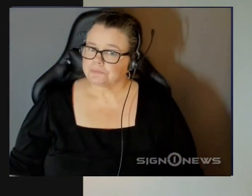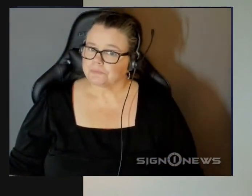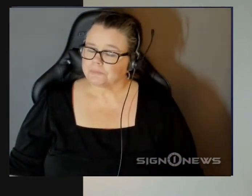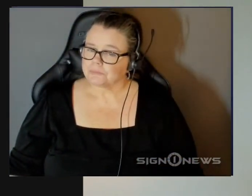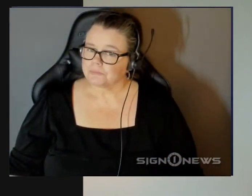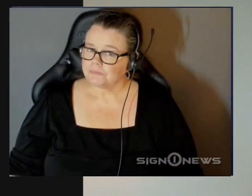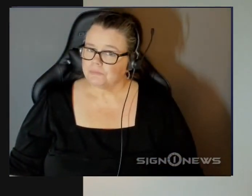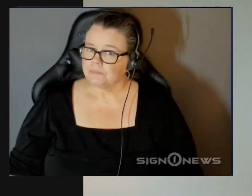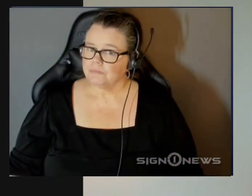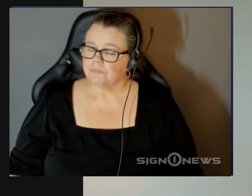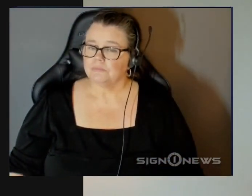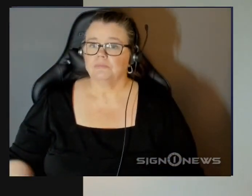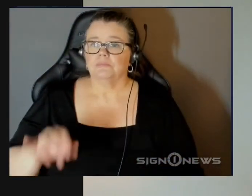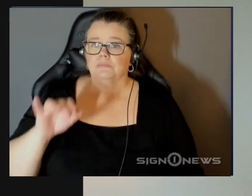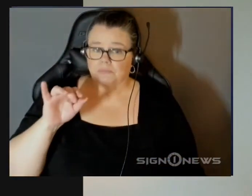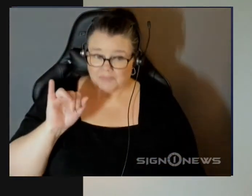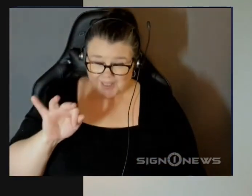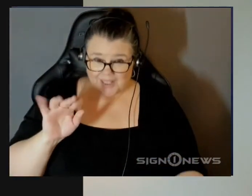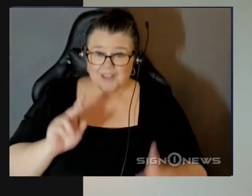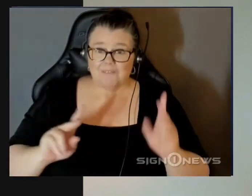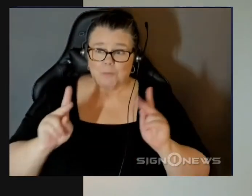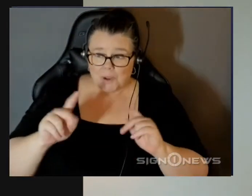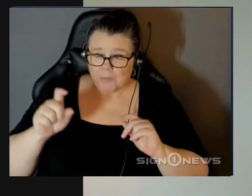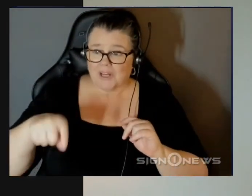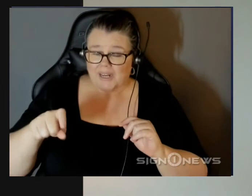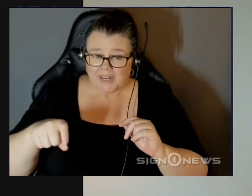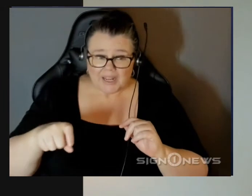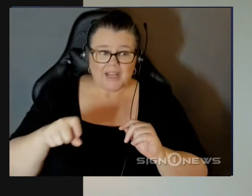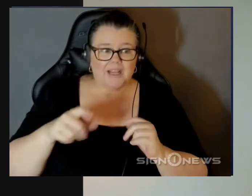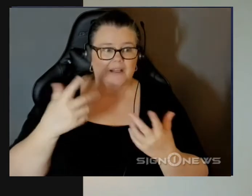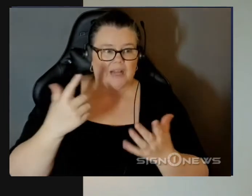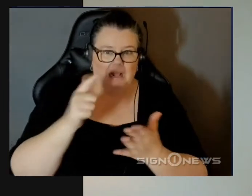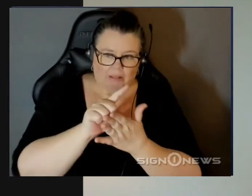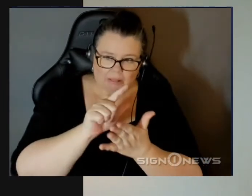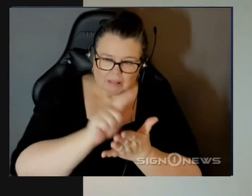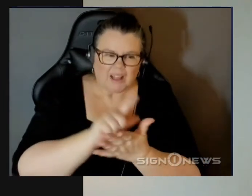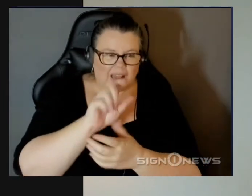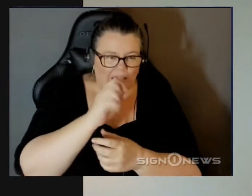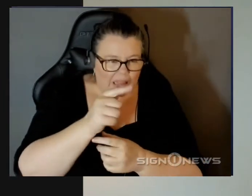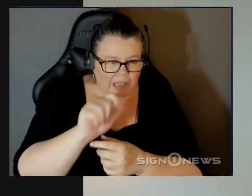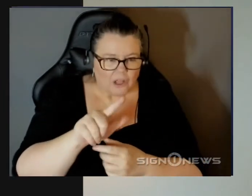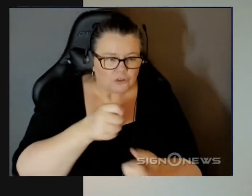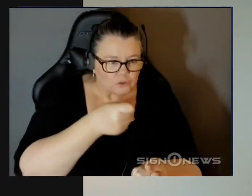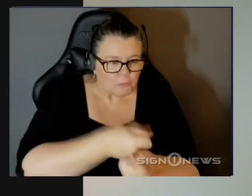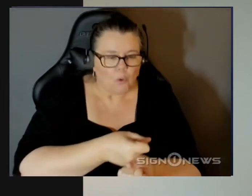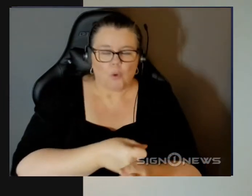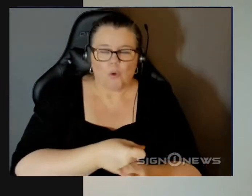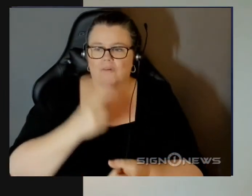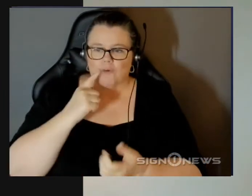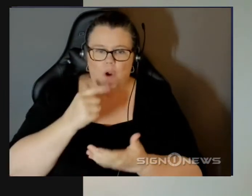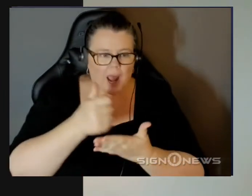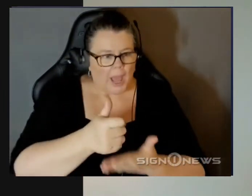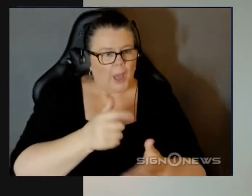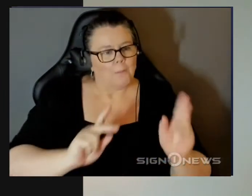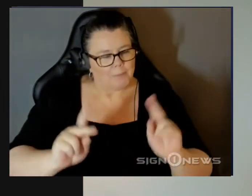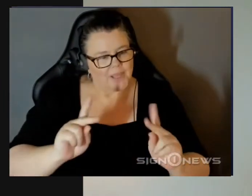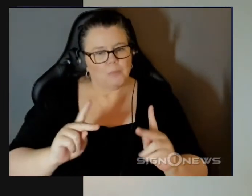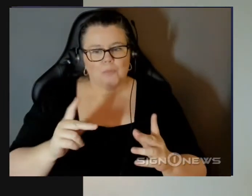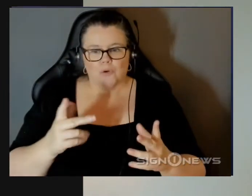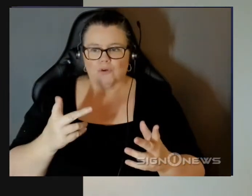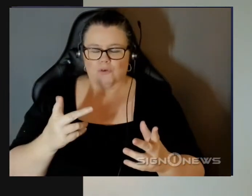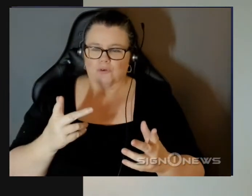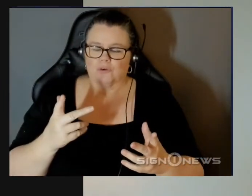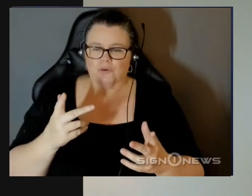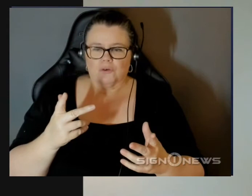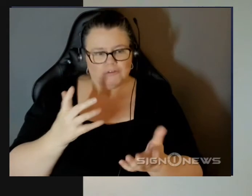legal support or advocacy support to help people exercise their rights. But I think there are itty bitty ways we can